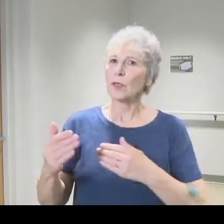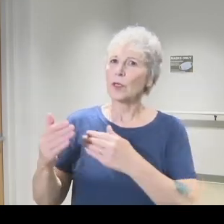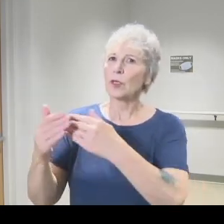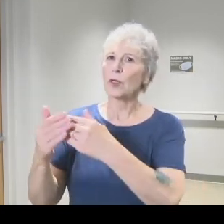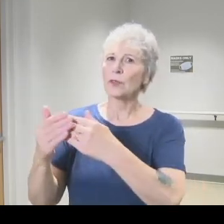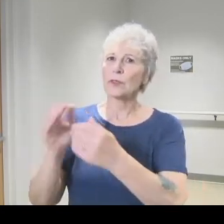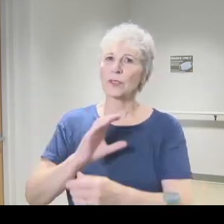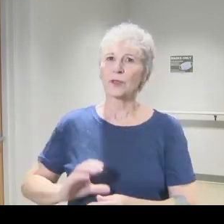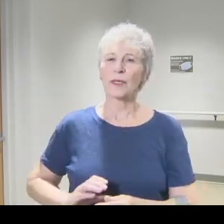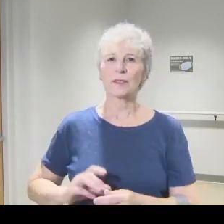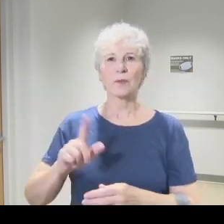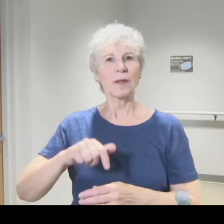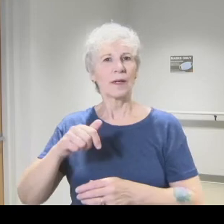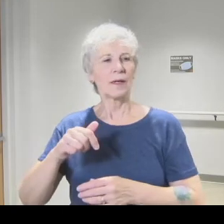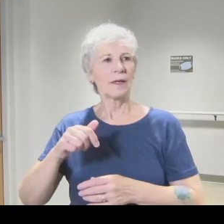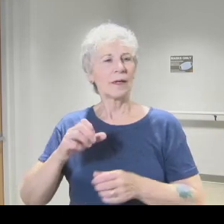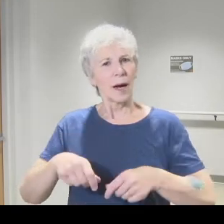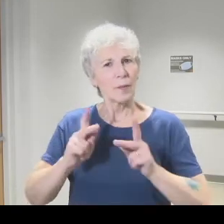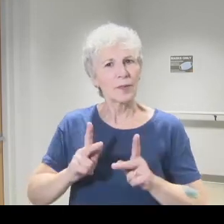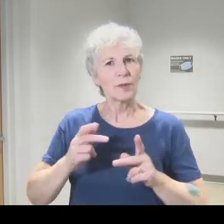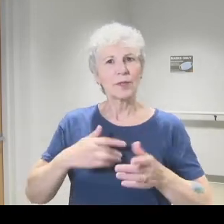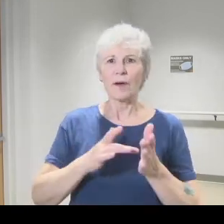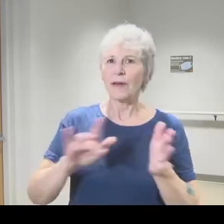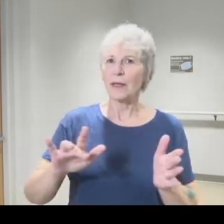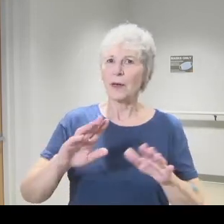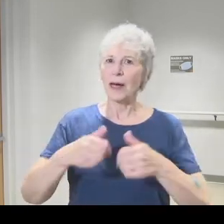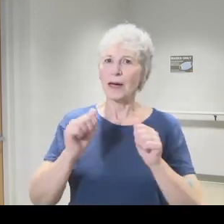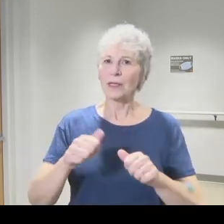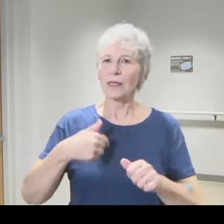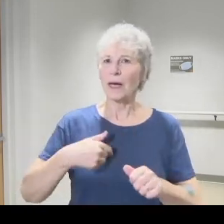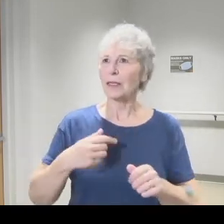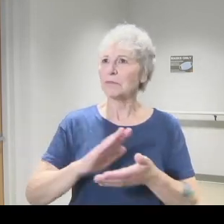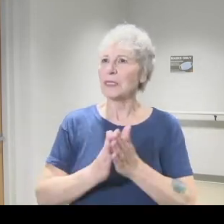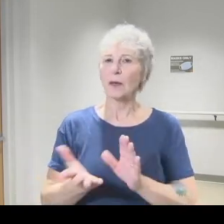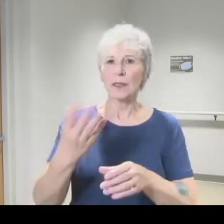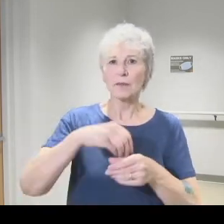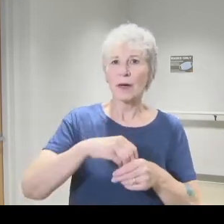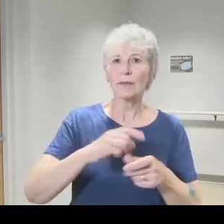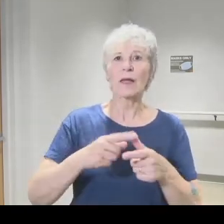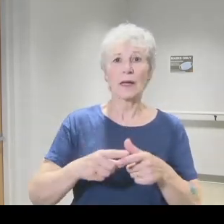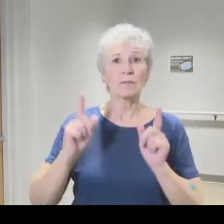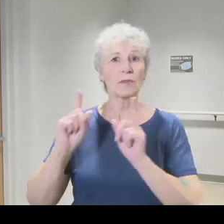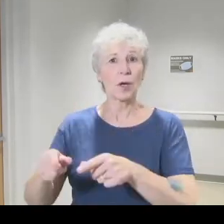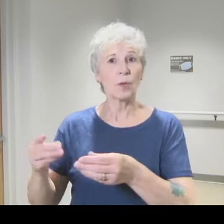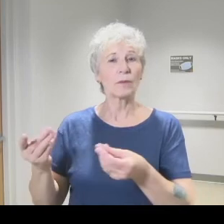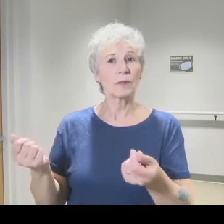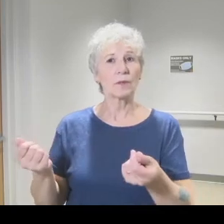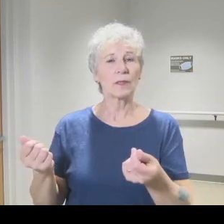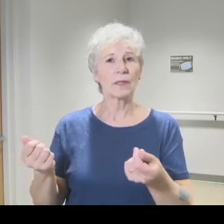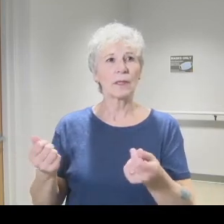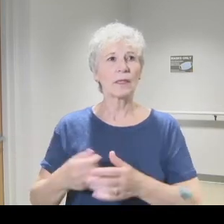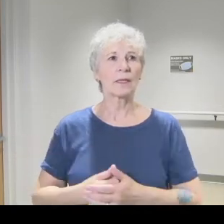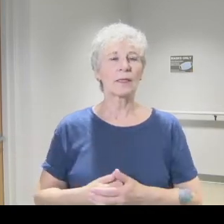What are the opportunities available? How can I best get involved? And then go get involved. Having said that, I'd like to offer this